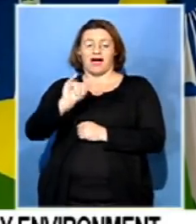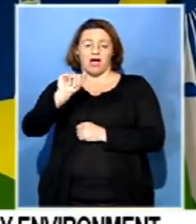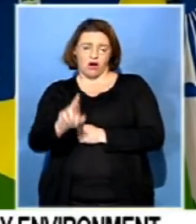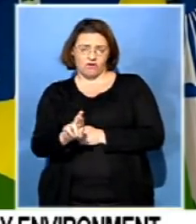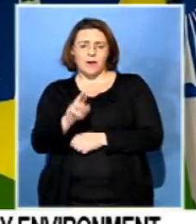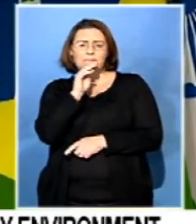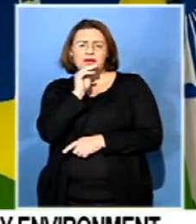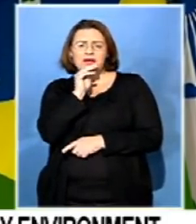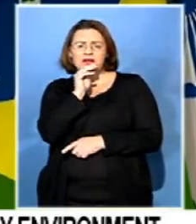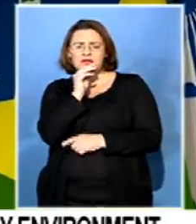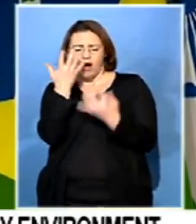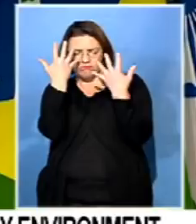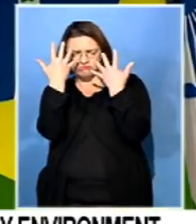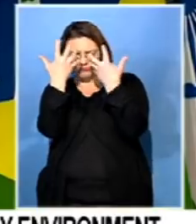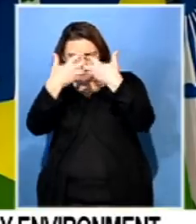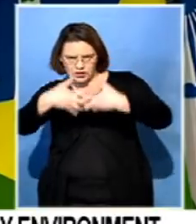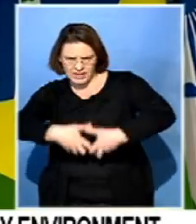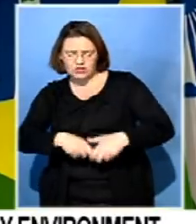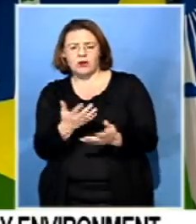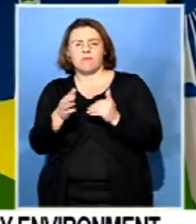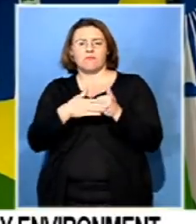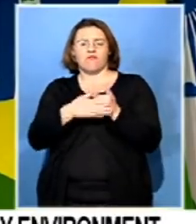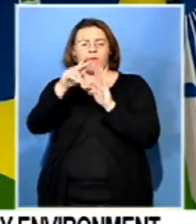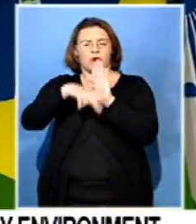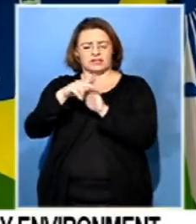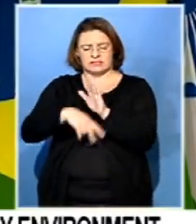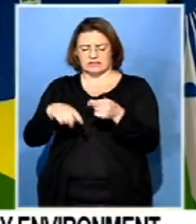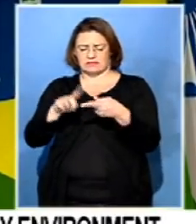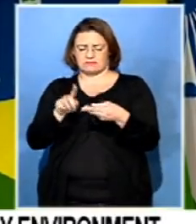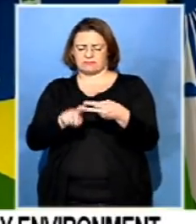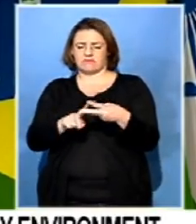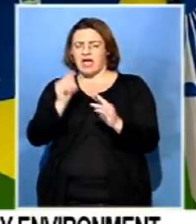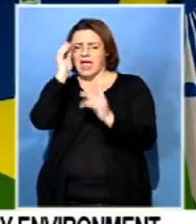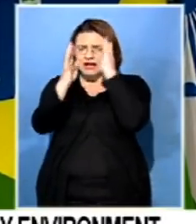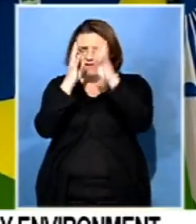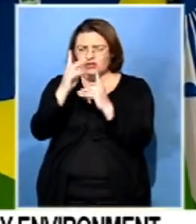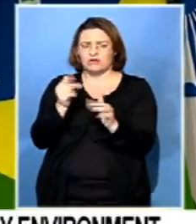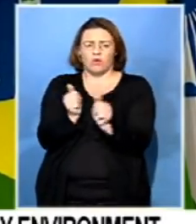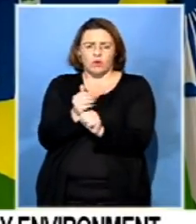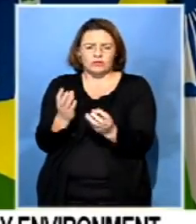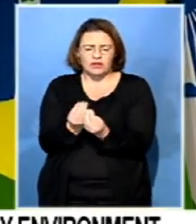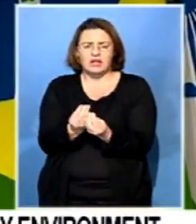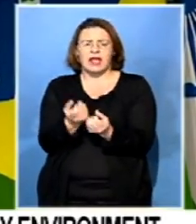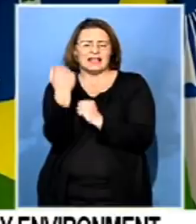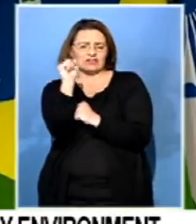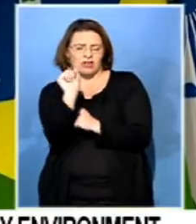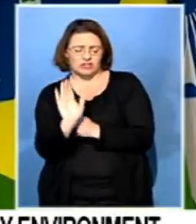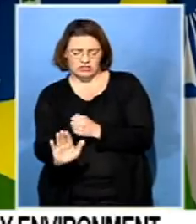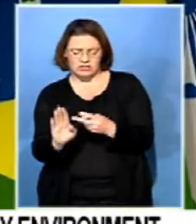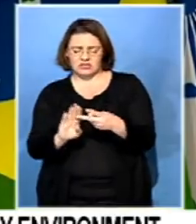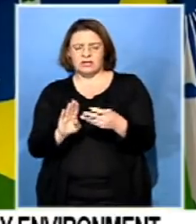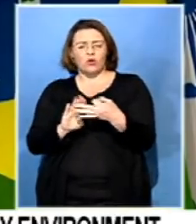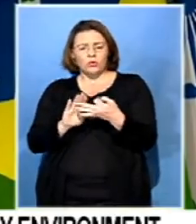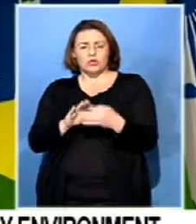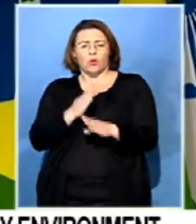more coordination of macroeconomic policies, closer cooperation on innovation and industrialization, and